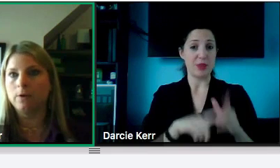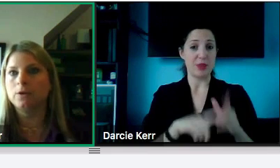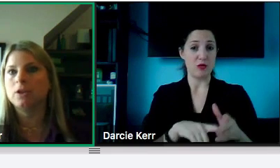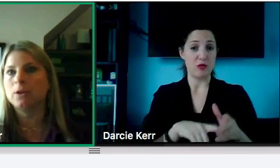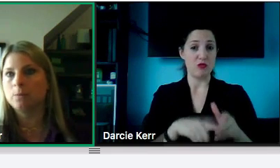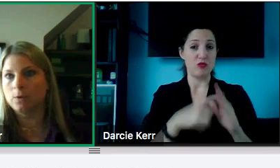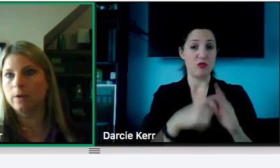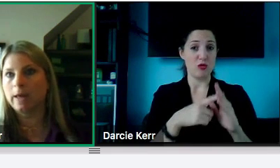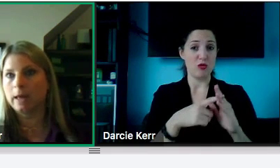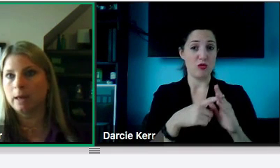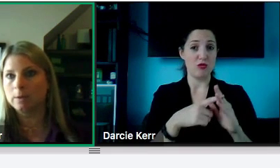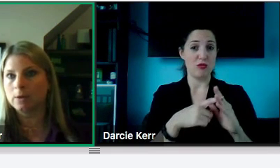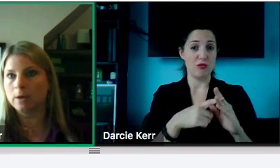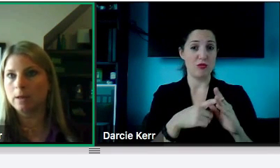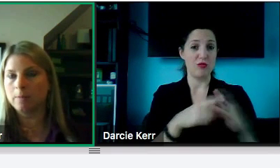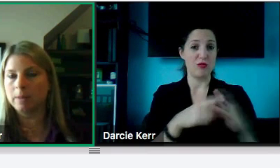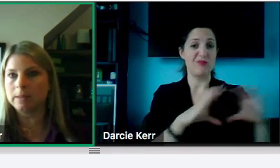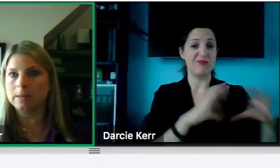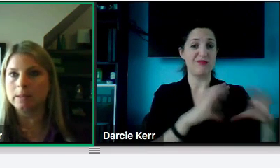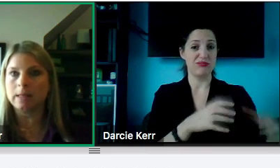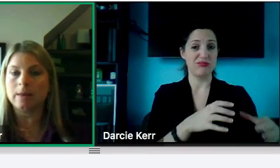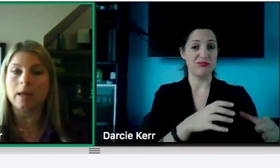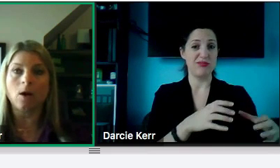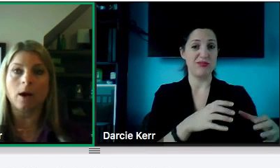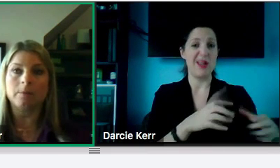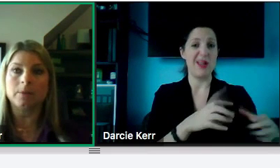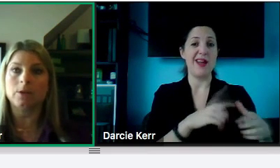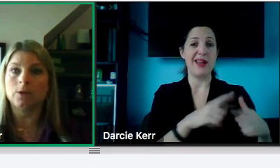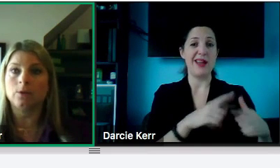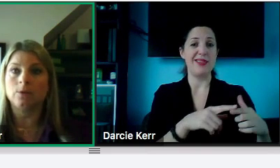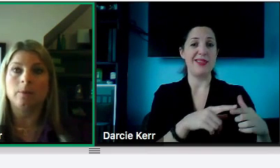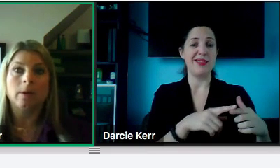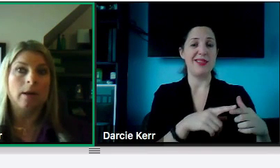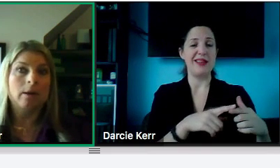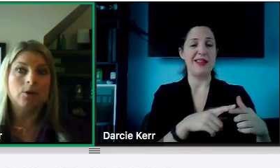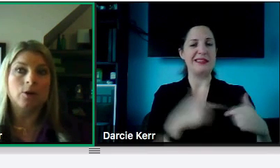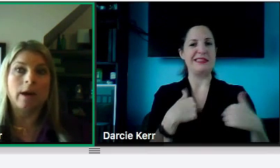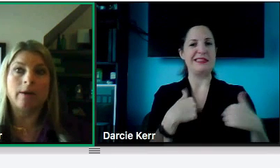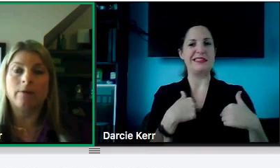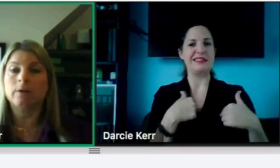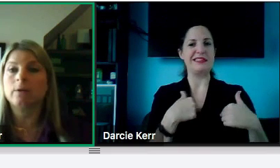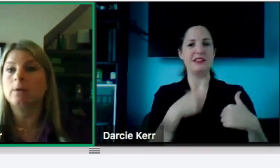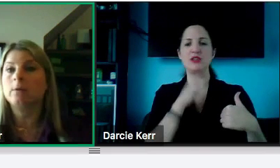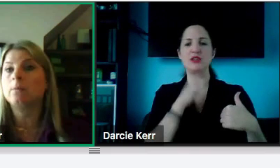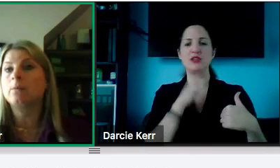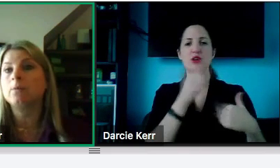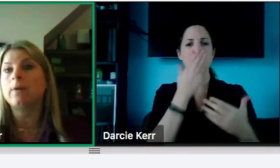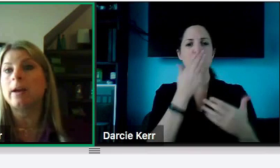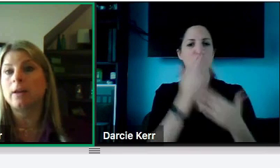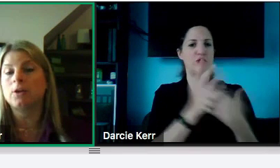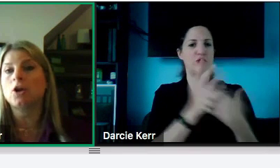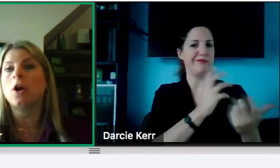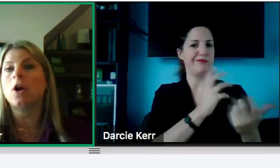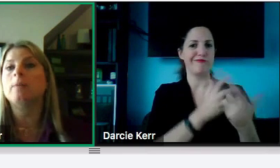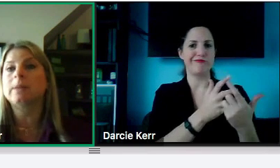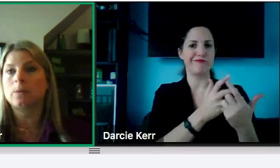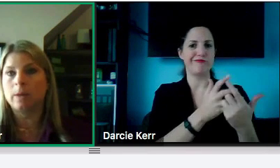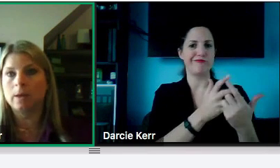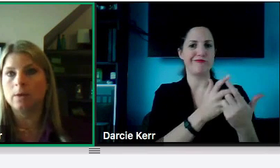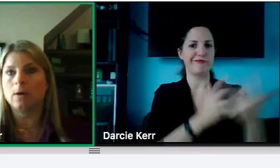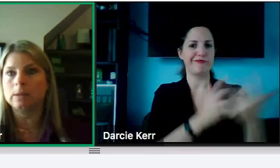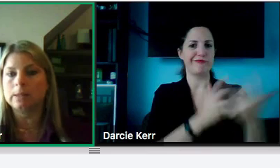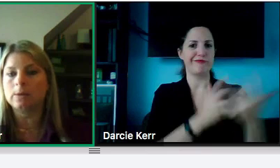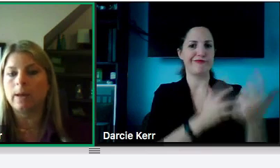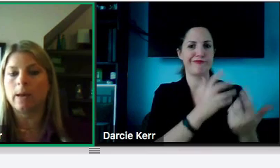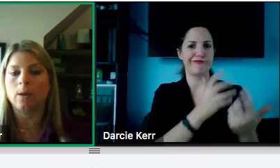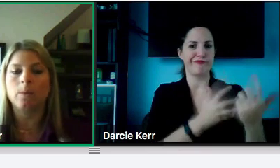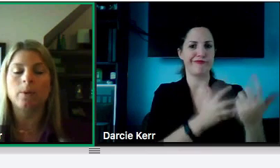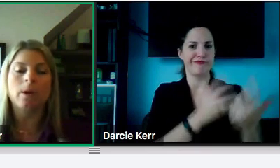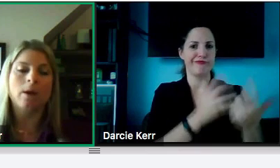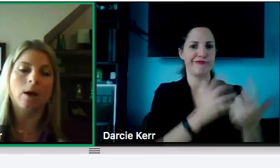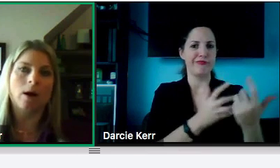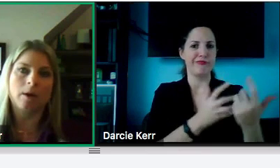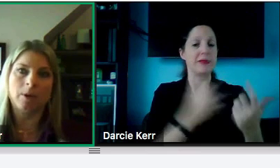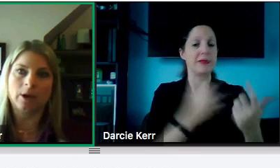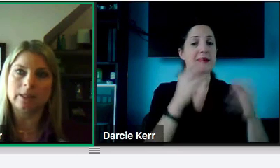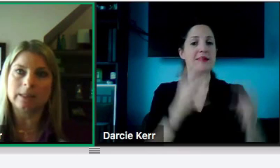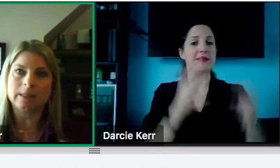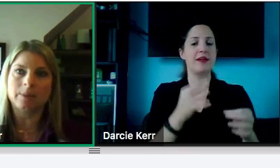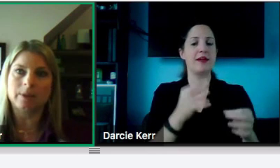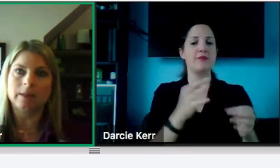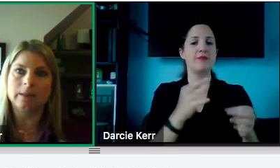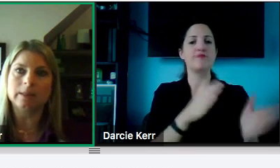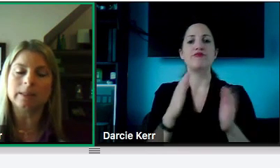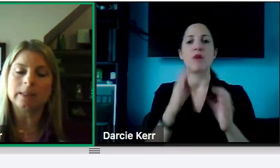in their favor to move ahead with starting a business, and they opt to try for finding a job. So we can also help